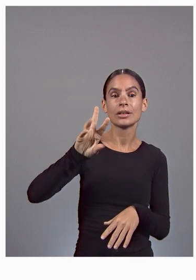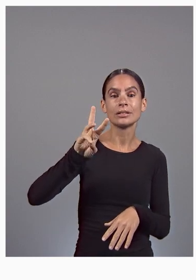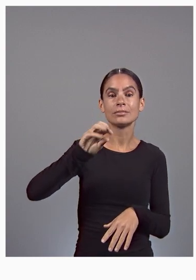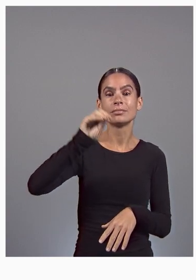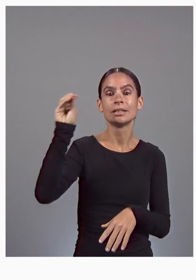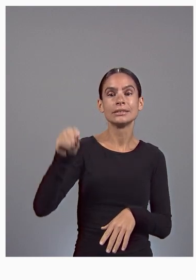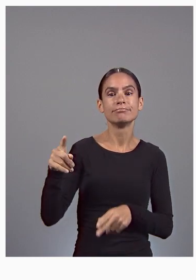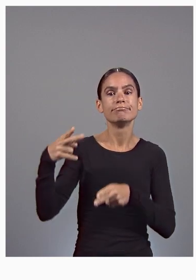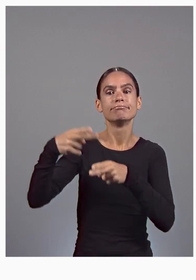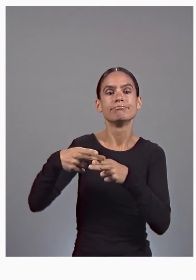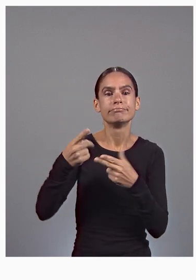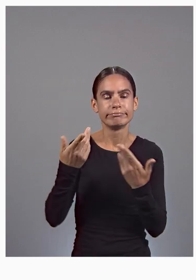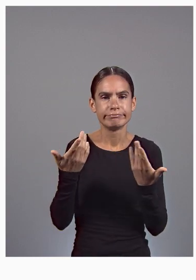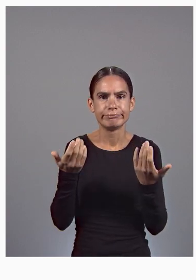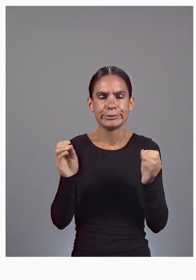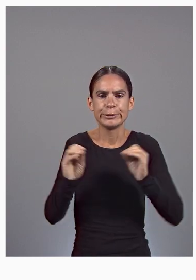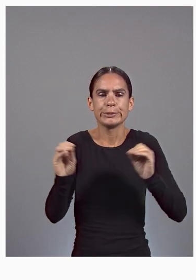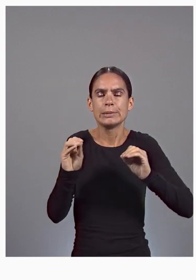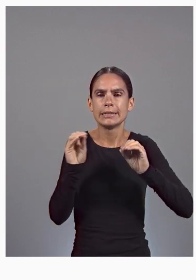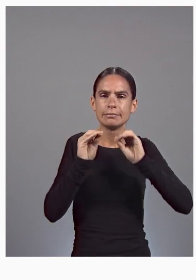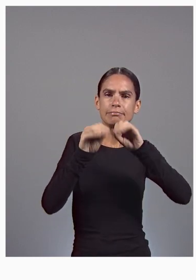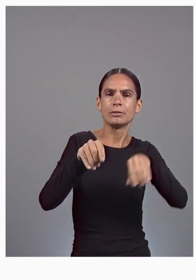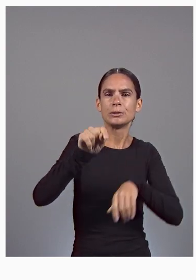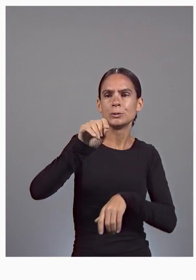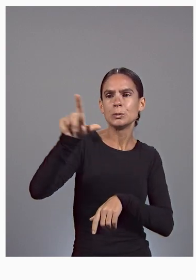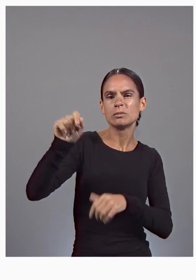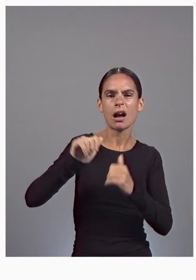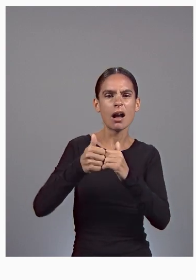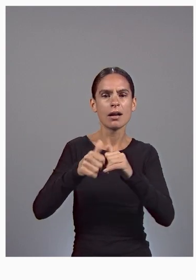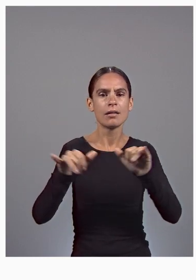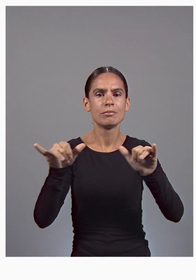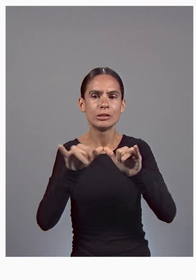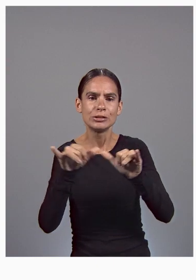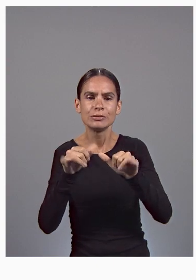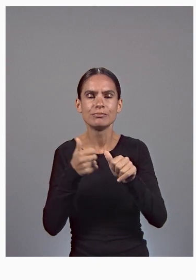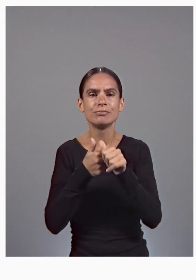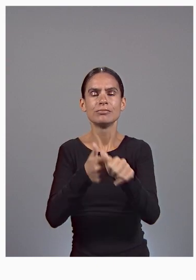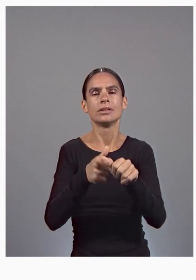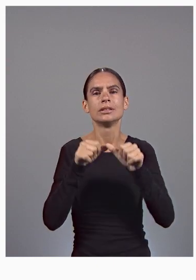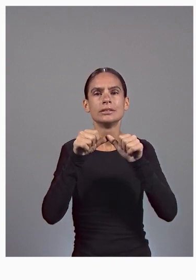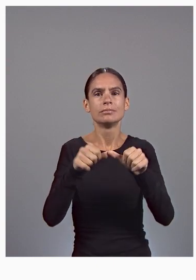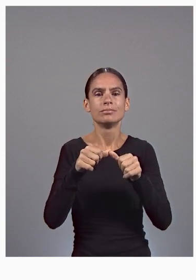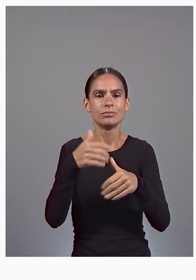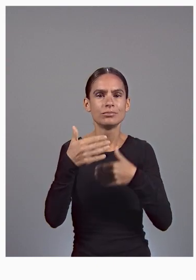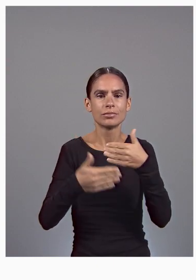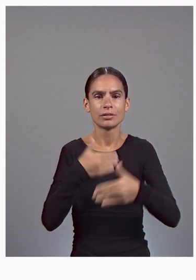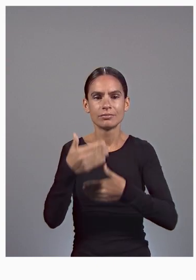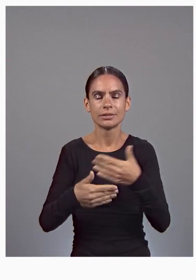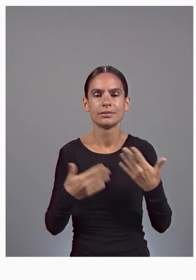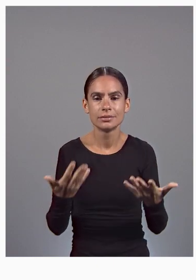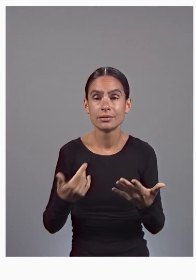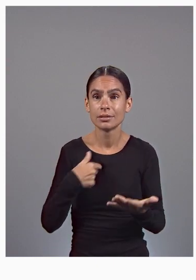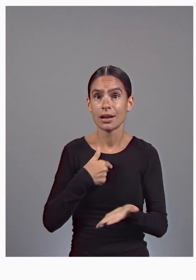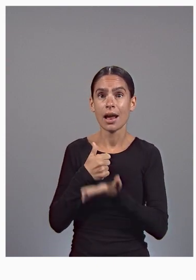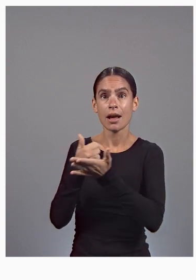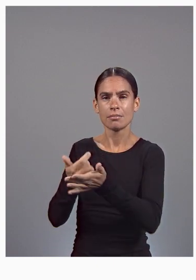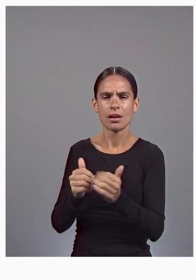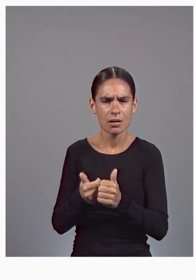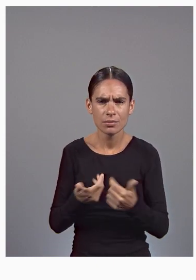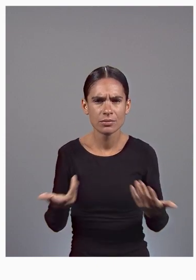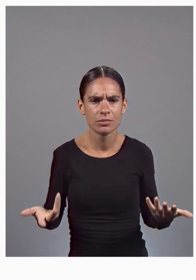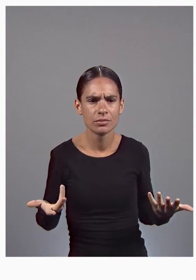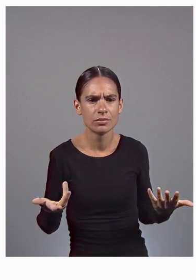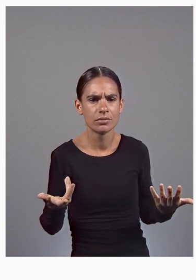36% of them said they didn't even have the measurement tools in place to track sustainability progress.